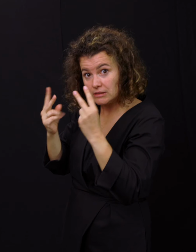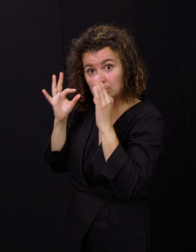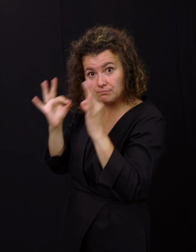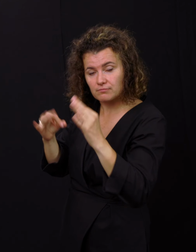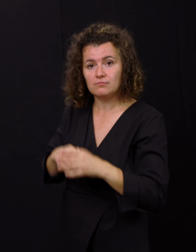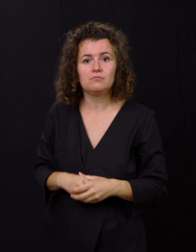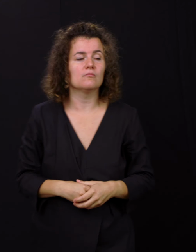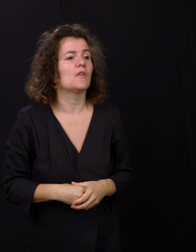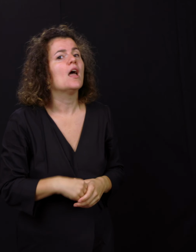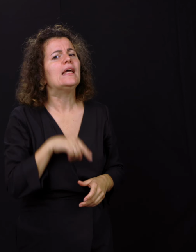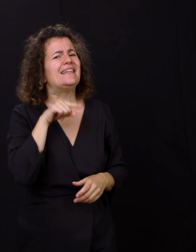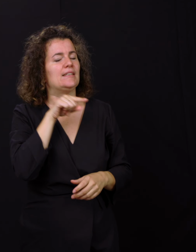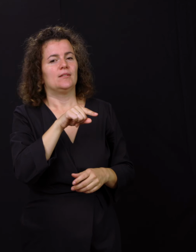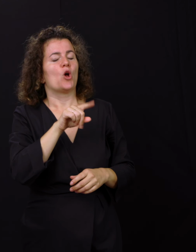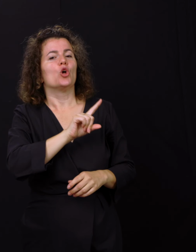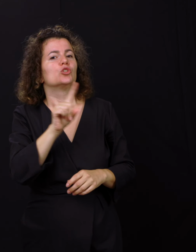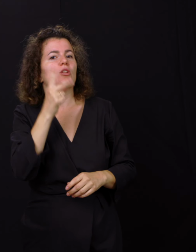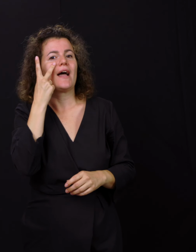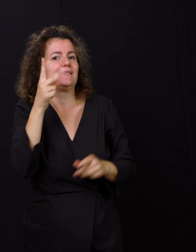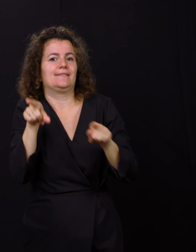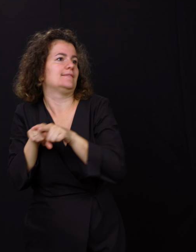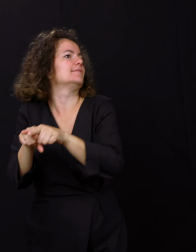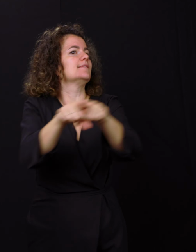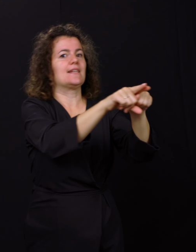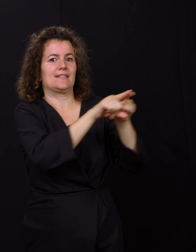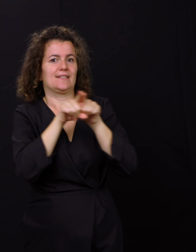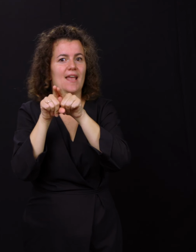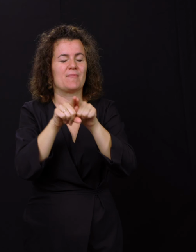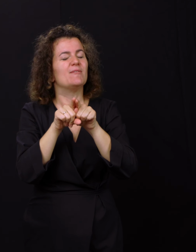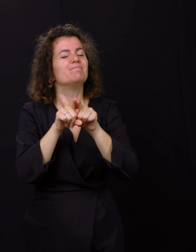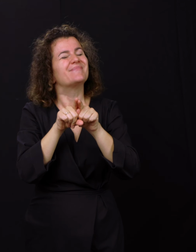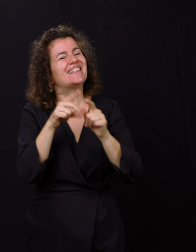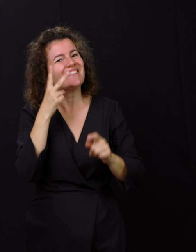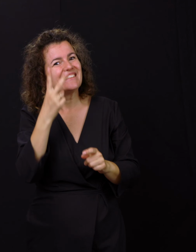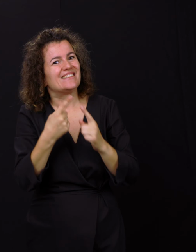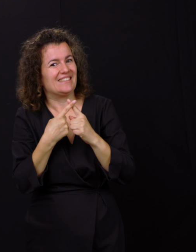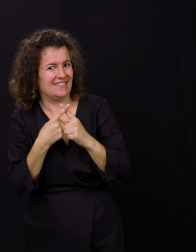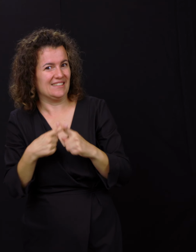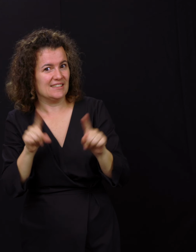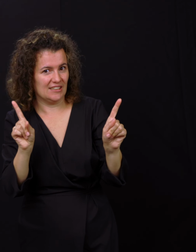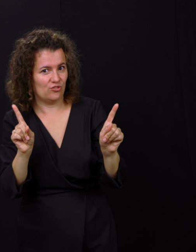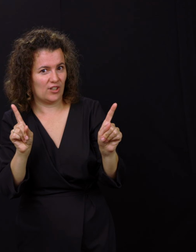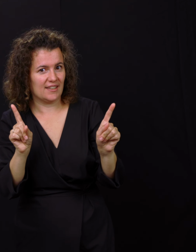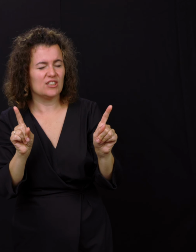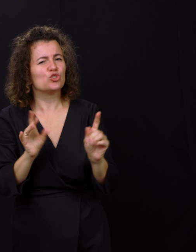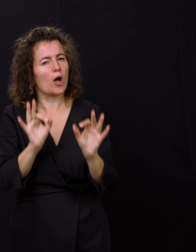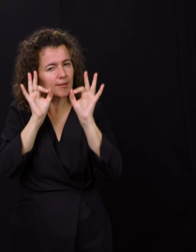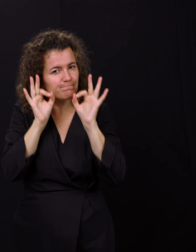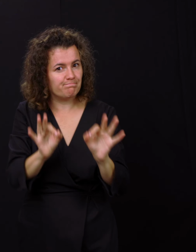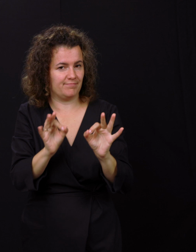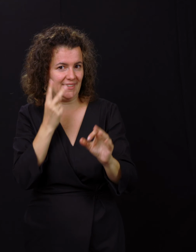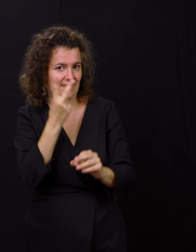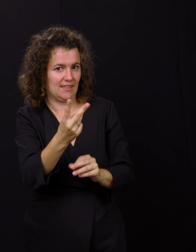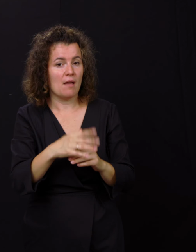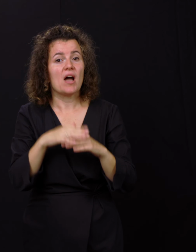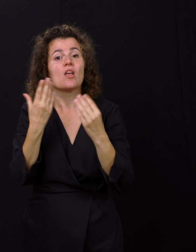vision. And the type of vision will depend on which cells you target. There has been a landmark